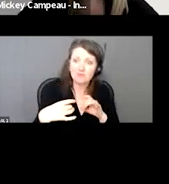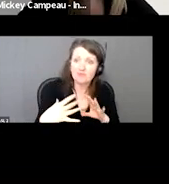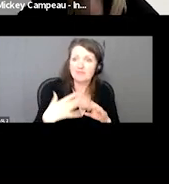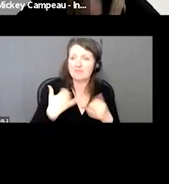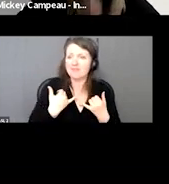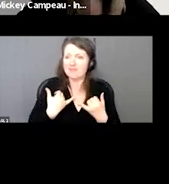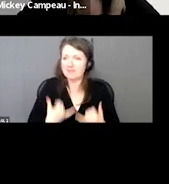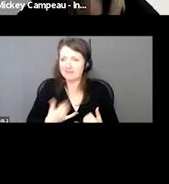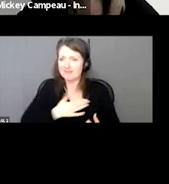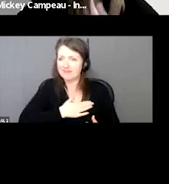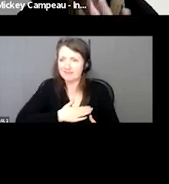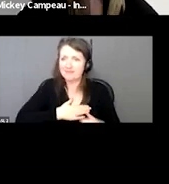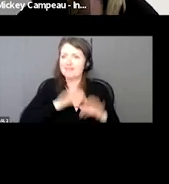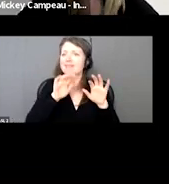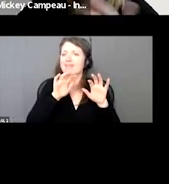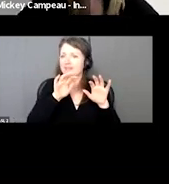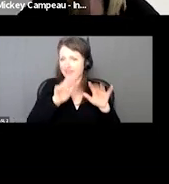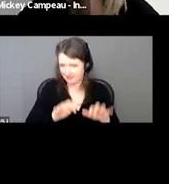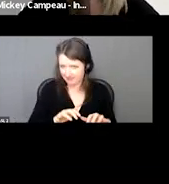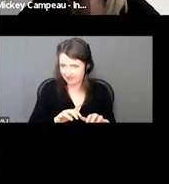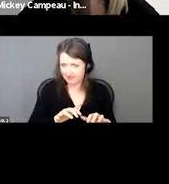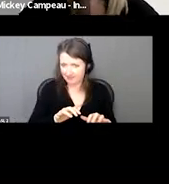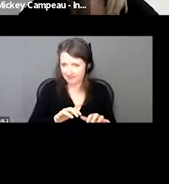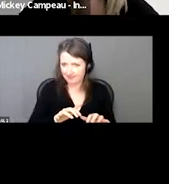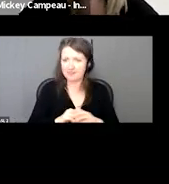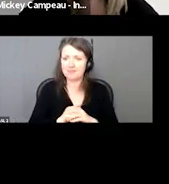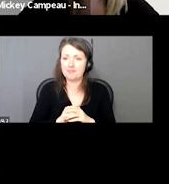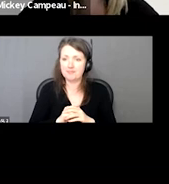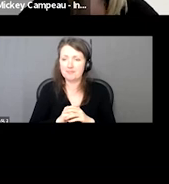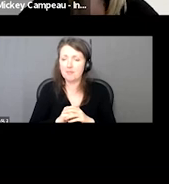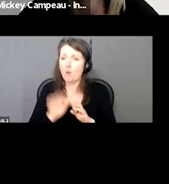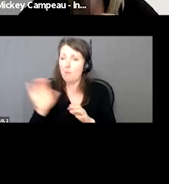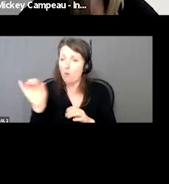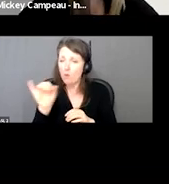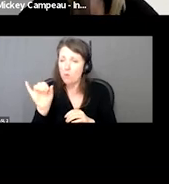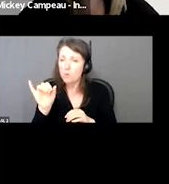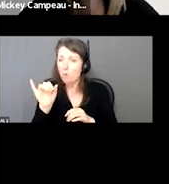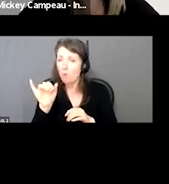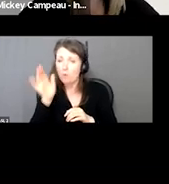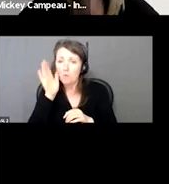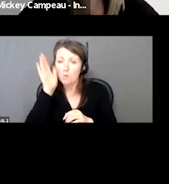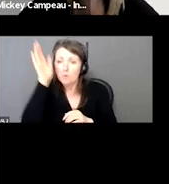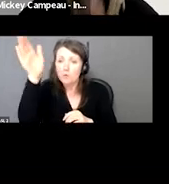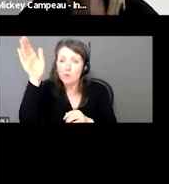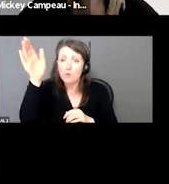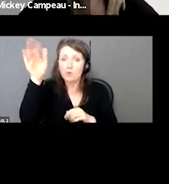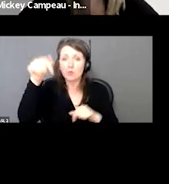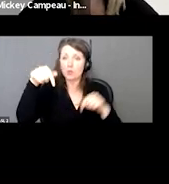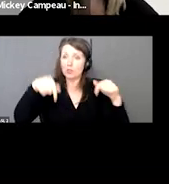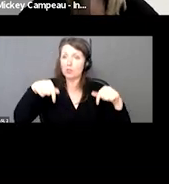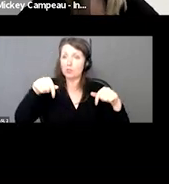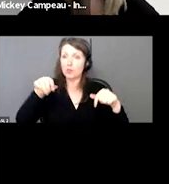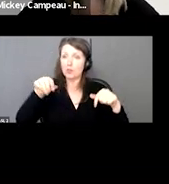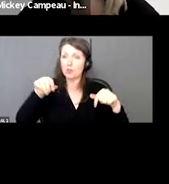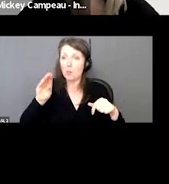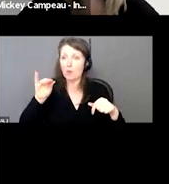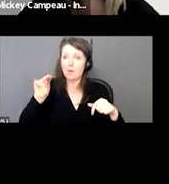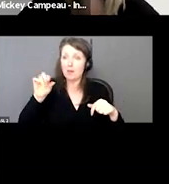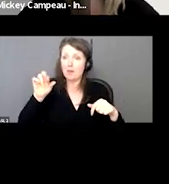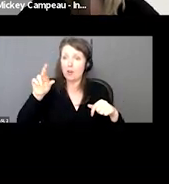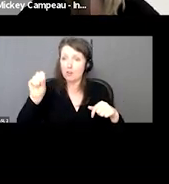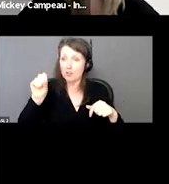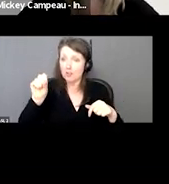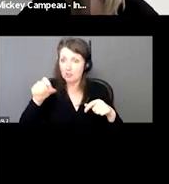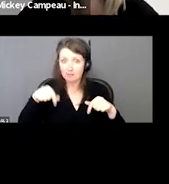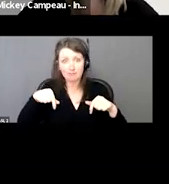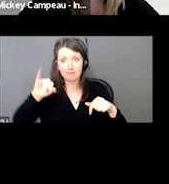today's session, but also kind of give us a couple ideas of what you'd like to see in future Toolkit Tuesdays. I'd love to hear